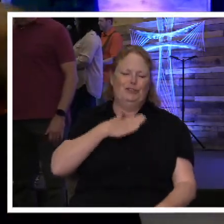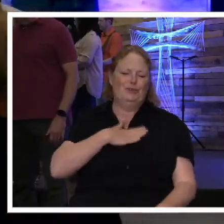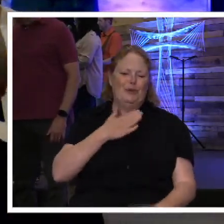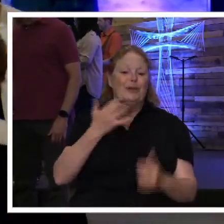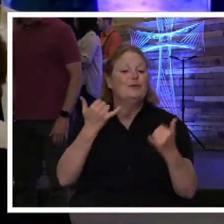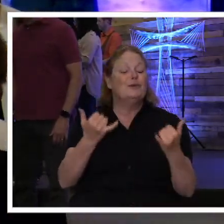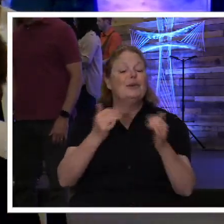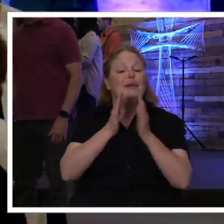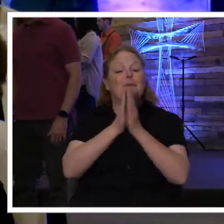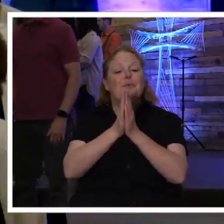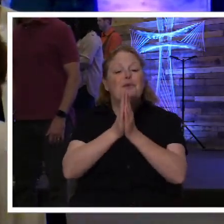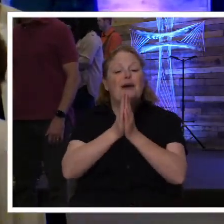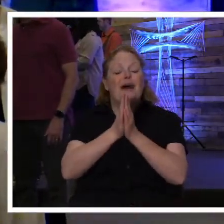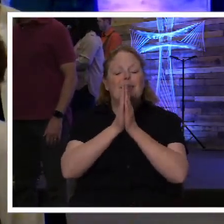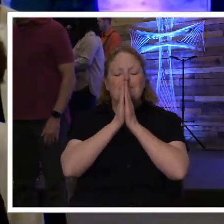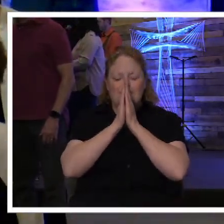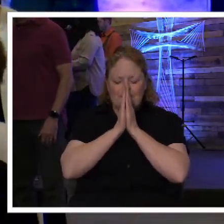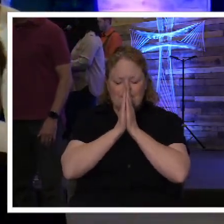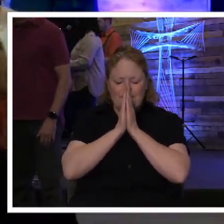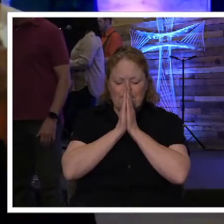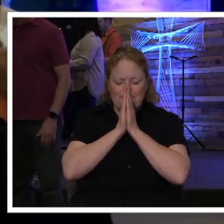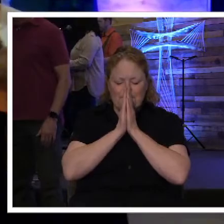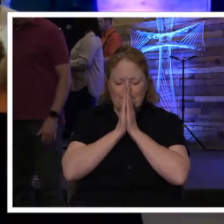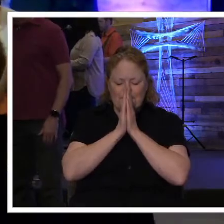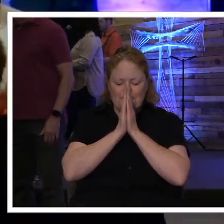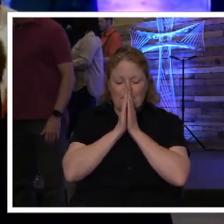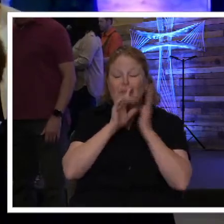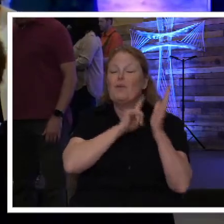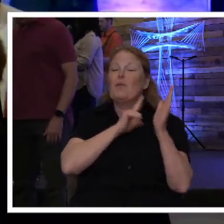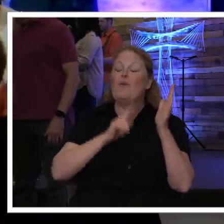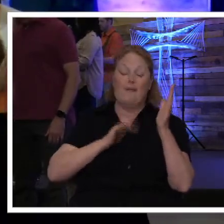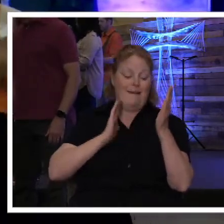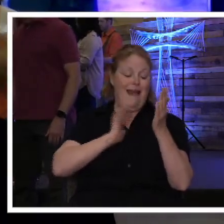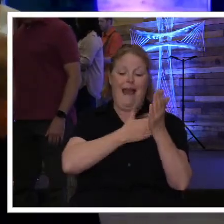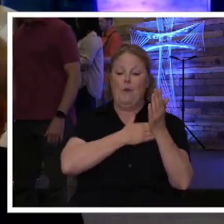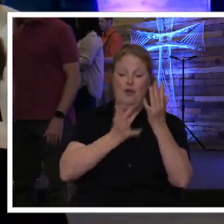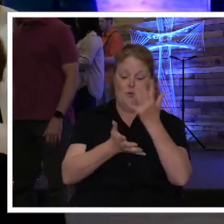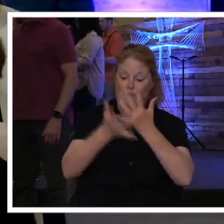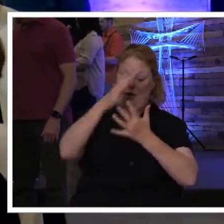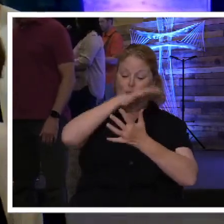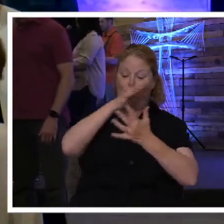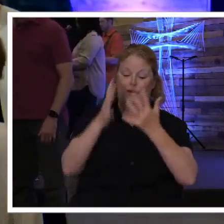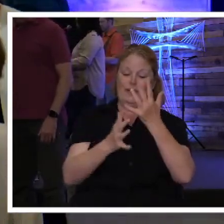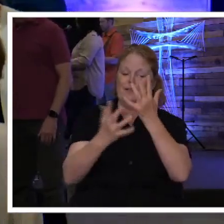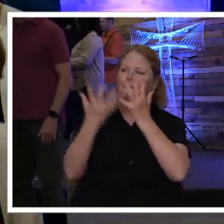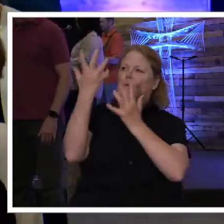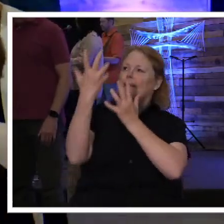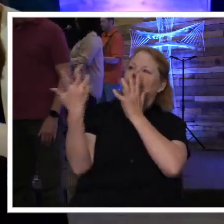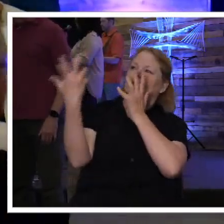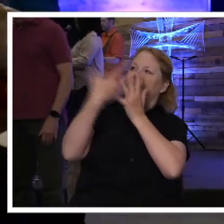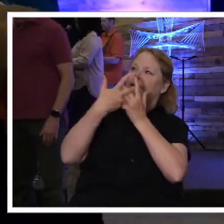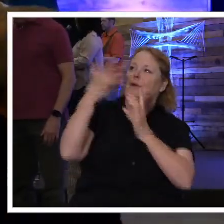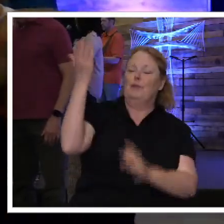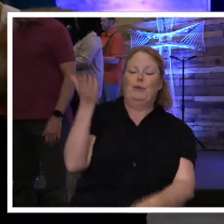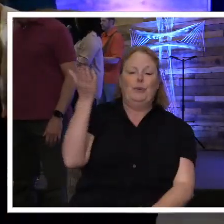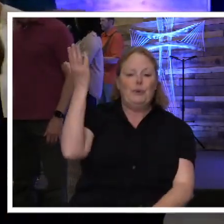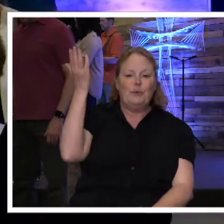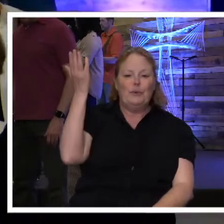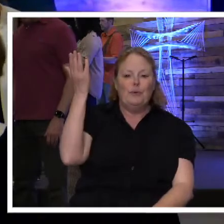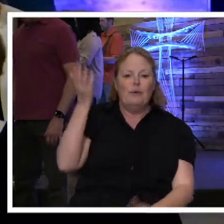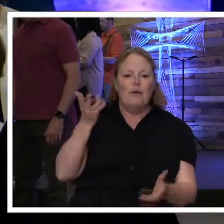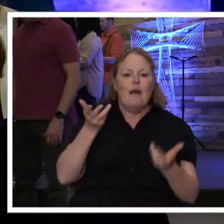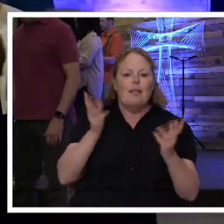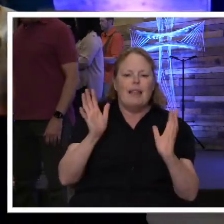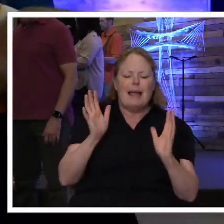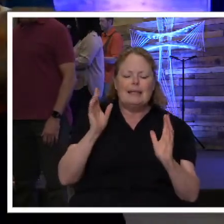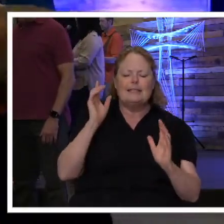pray, would you help us realign priorities? Would you allow us to think and